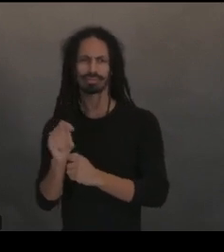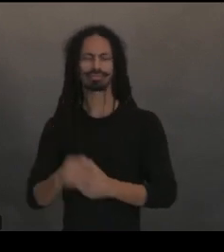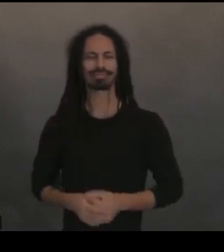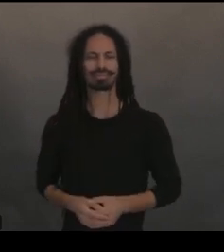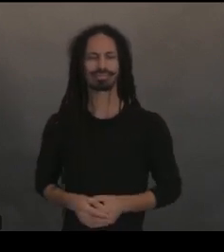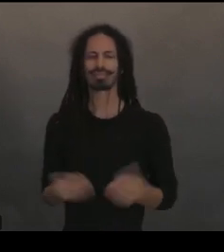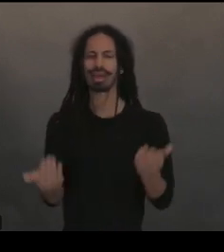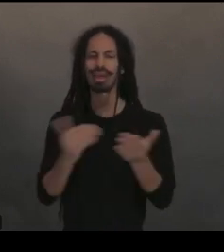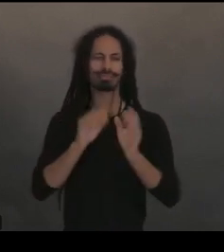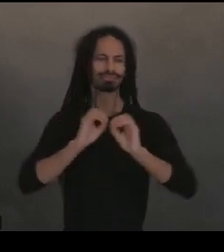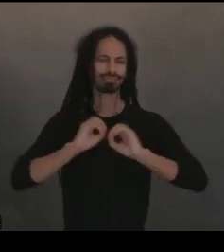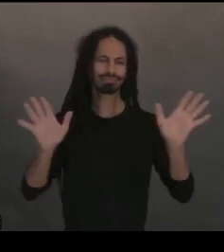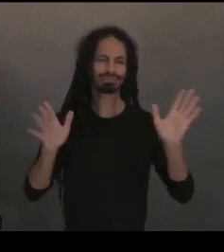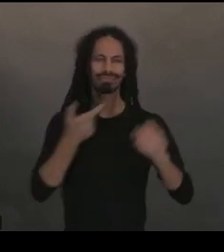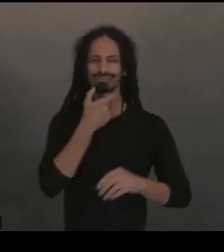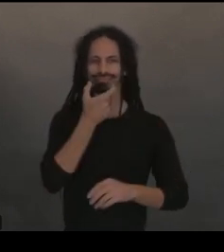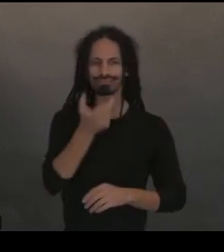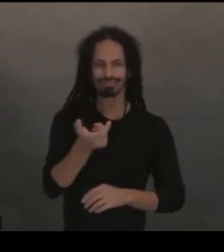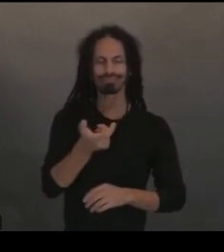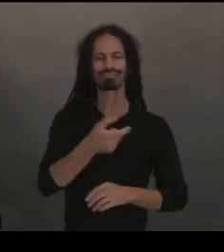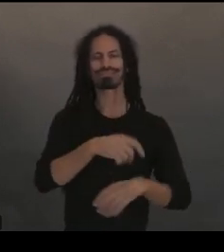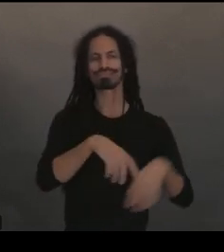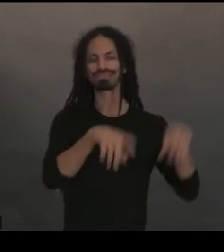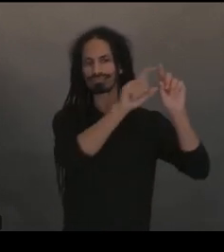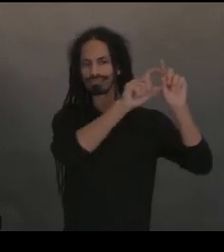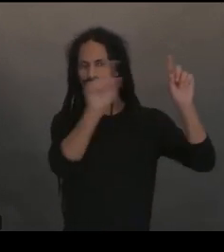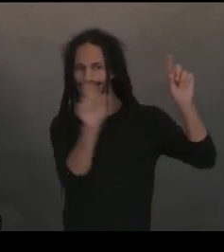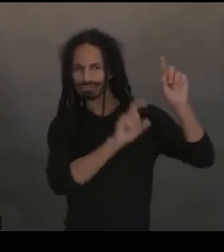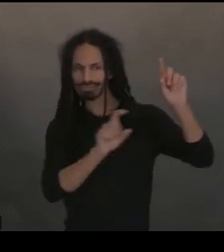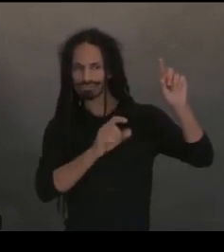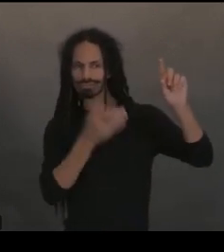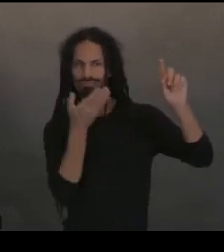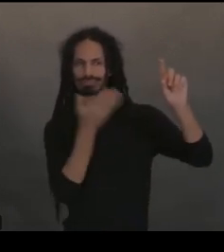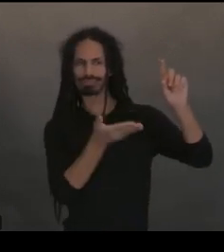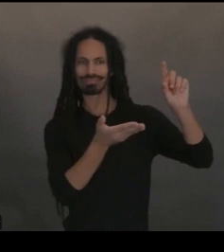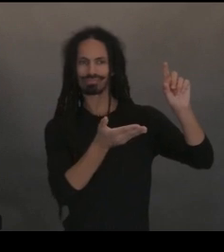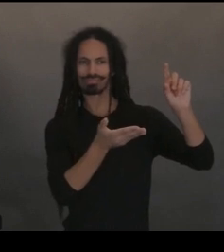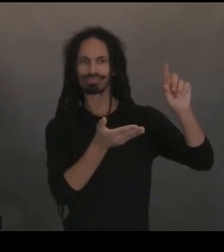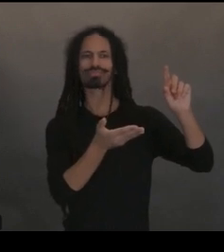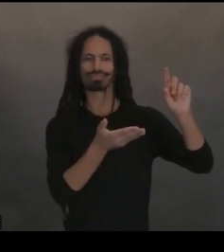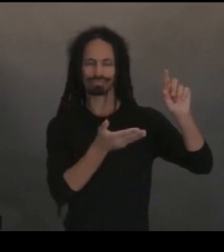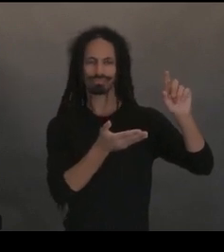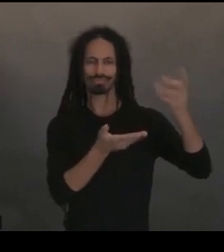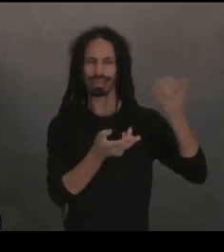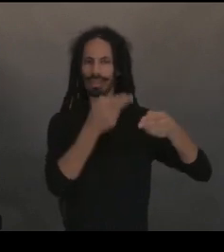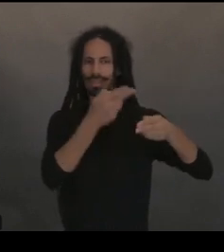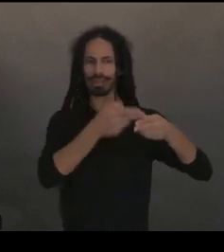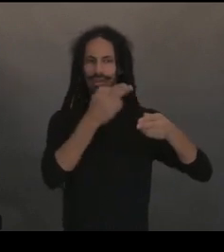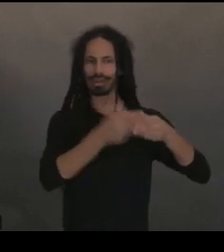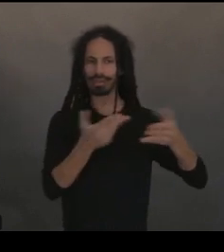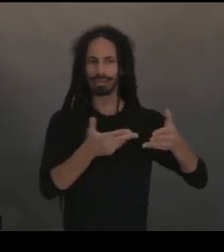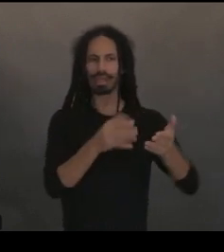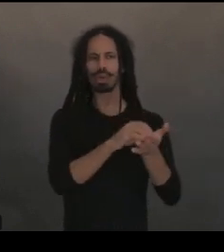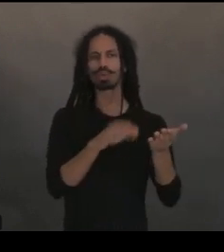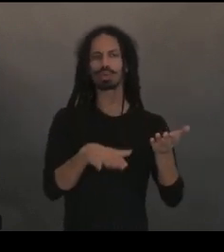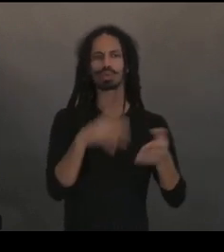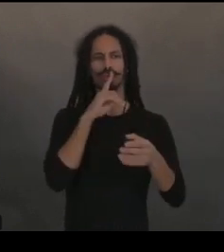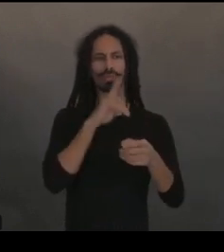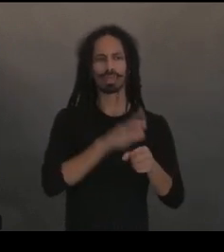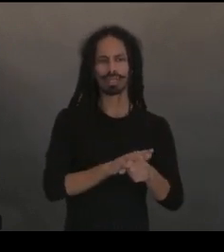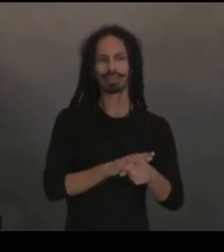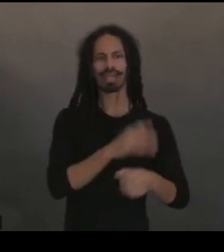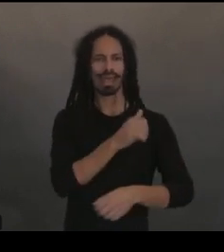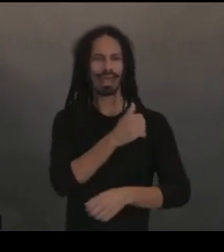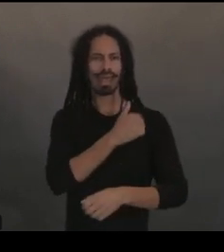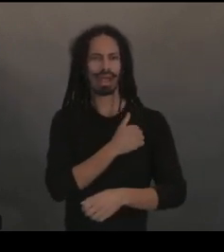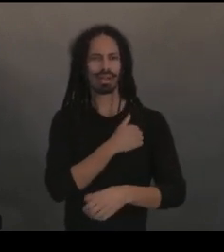very clearly in bold at the beginning of the page. What is this work called? Student beliefs and attitudes about